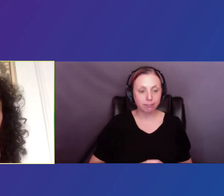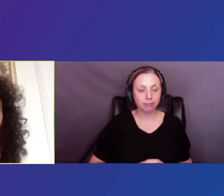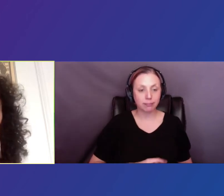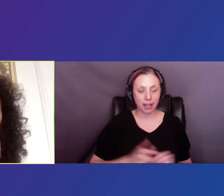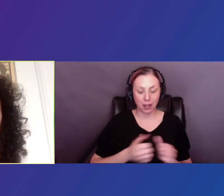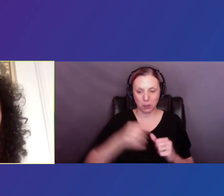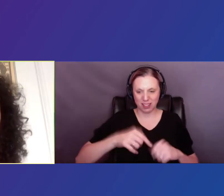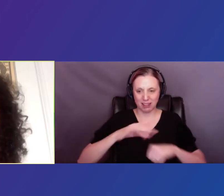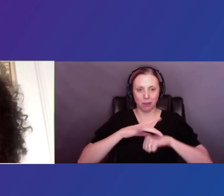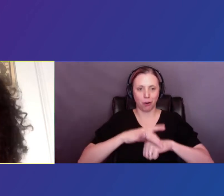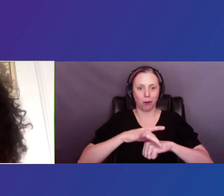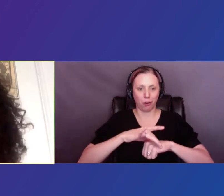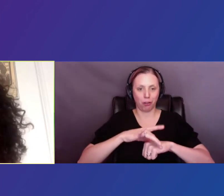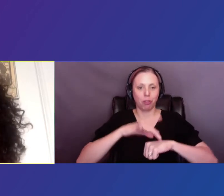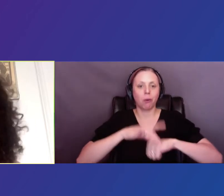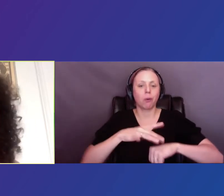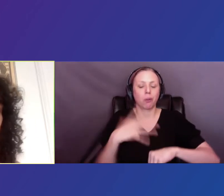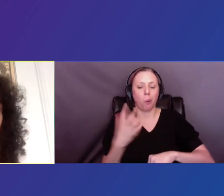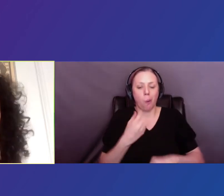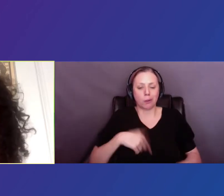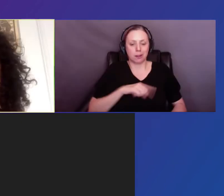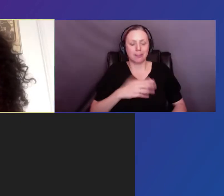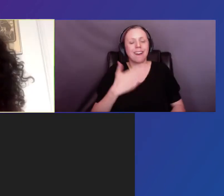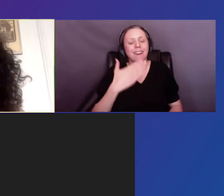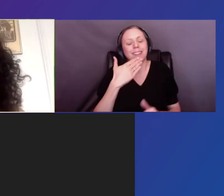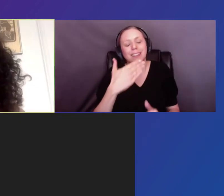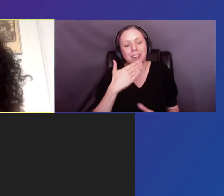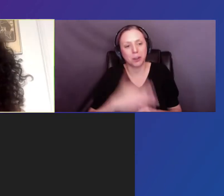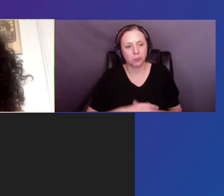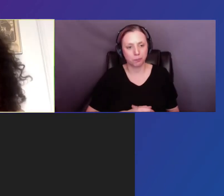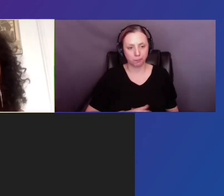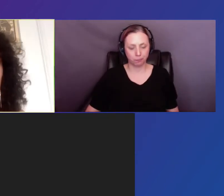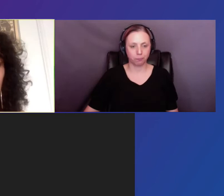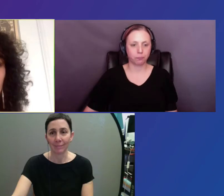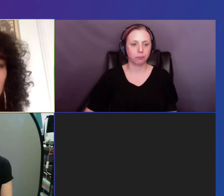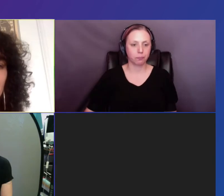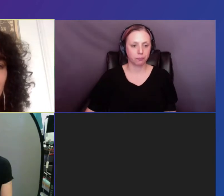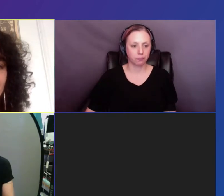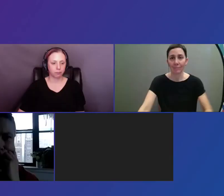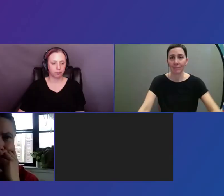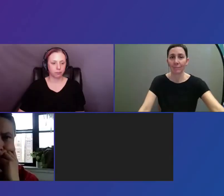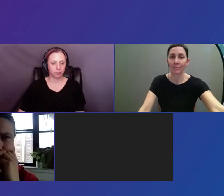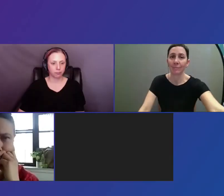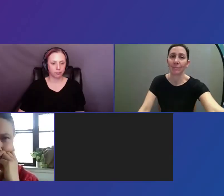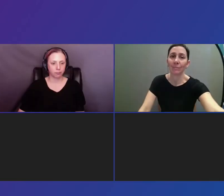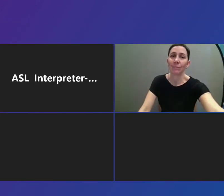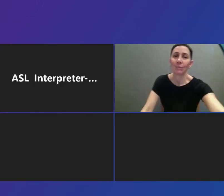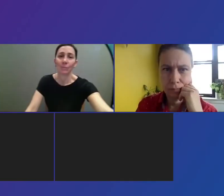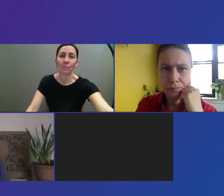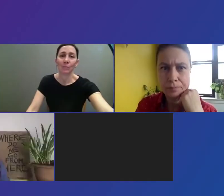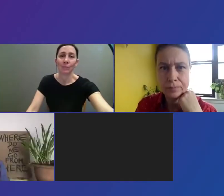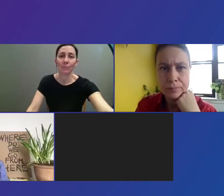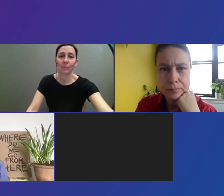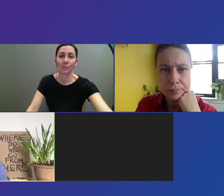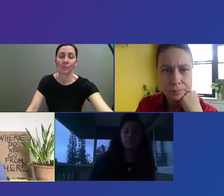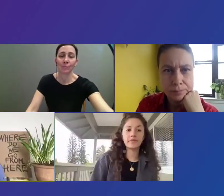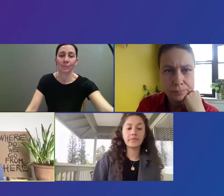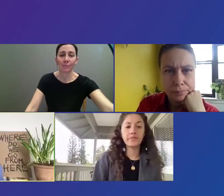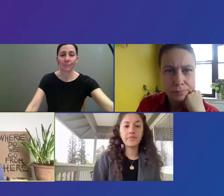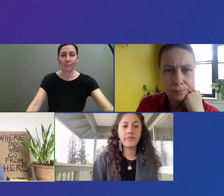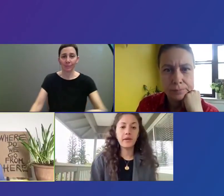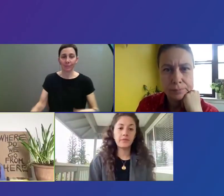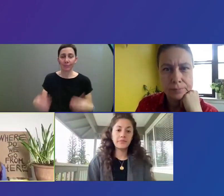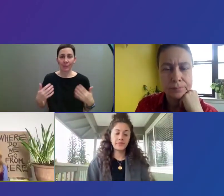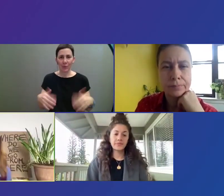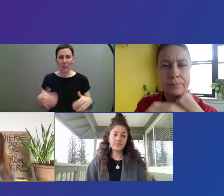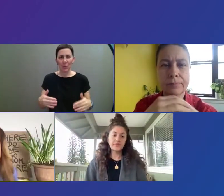earth that holds us. Thank you. Andrea, I'm going to invite you back in. Well, let's